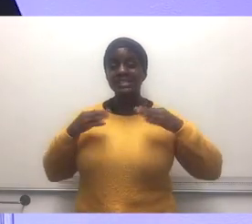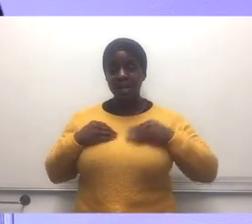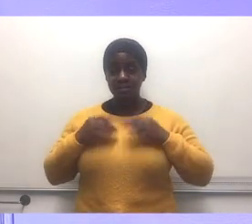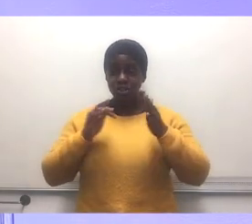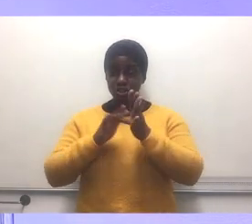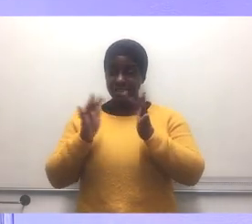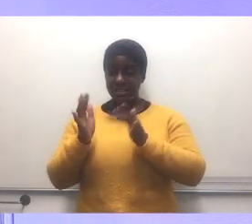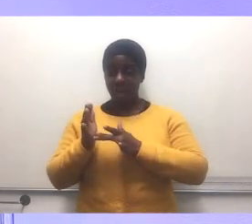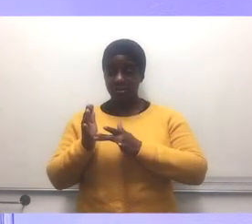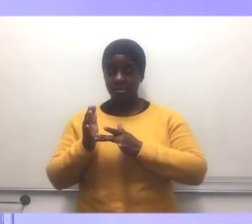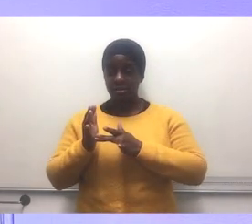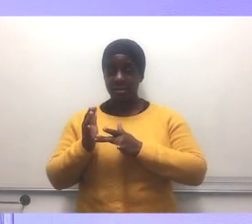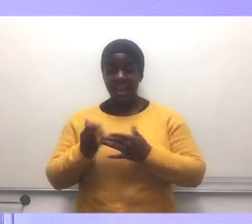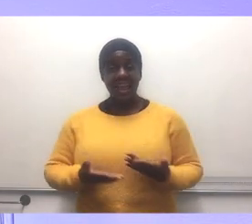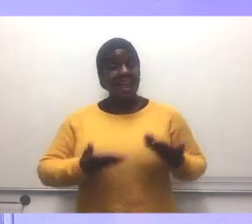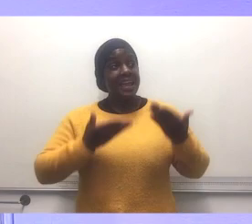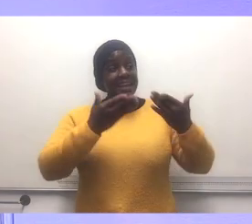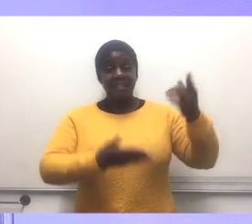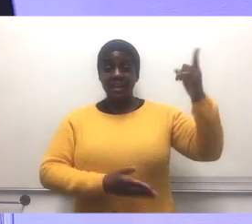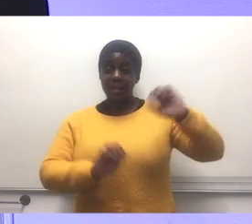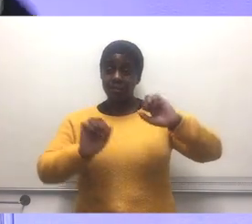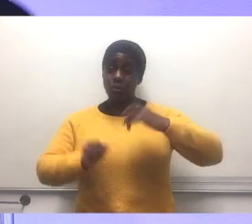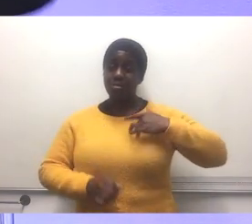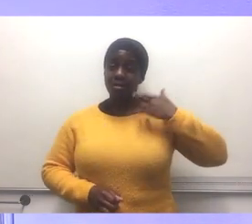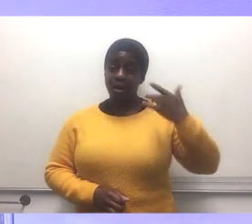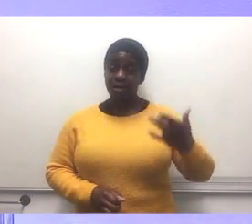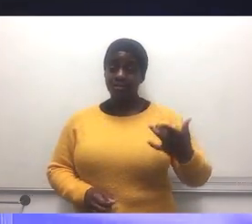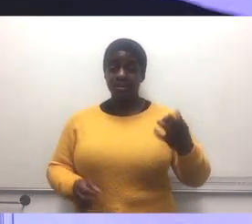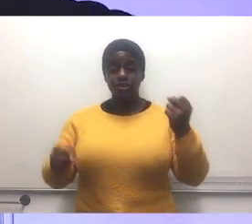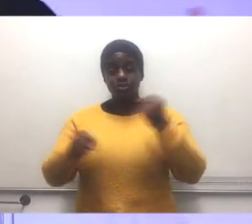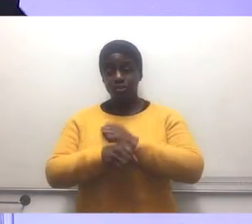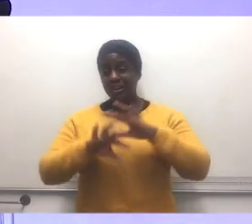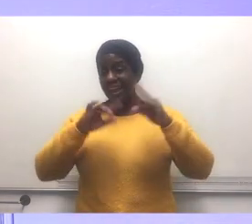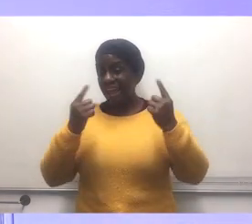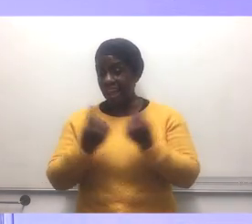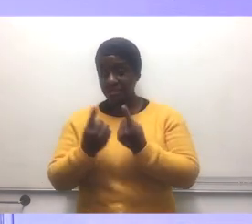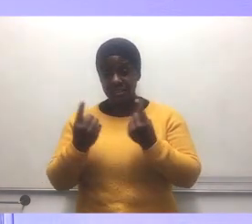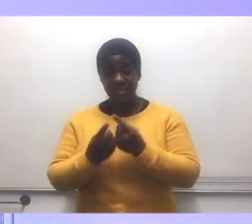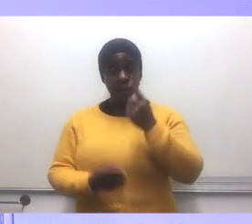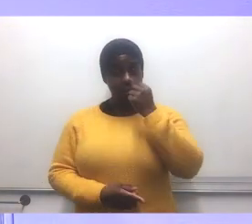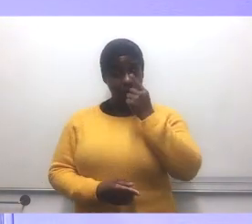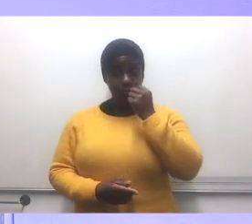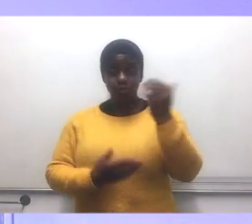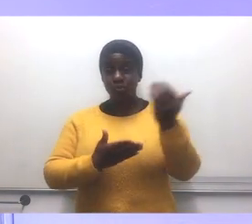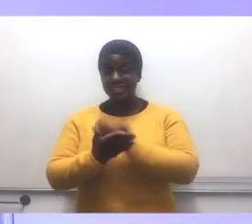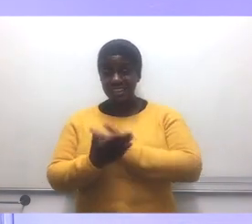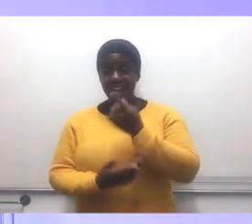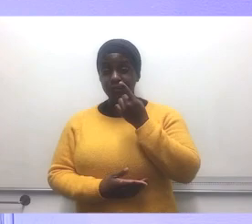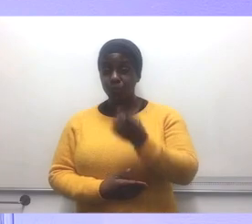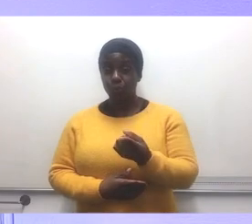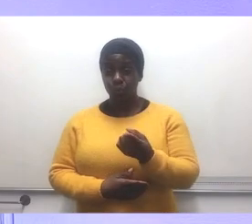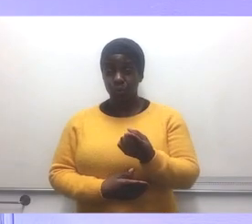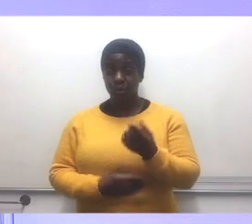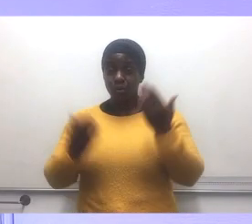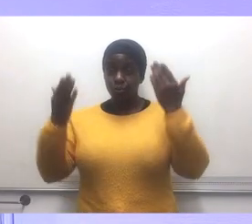tonight. Give him your life. He has done everything possible to save you tonight. And